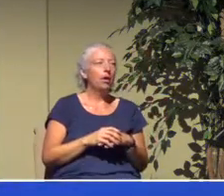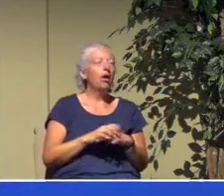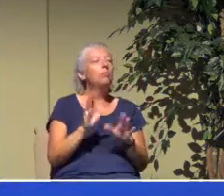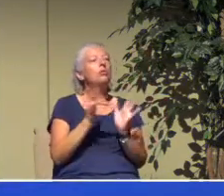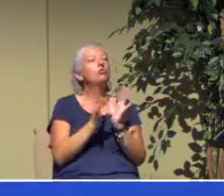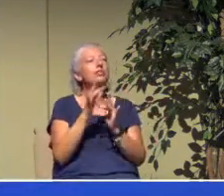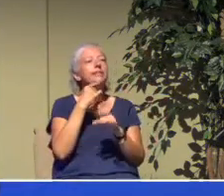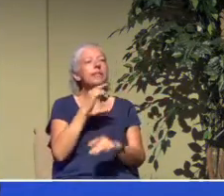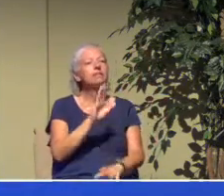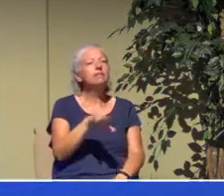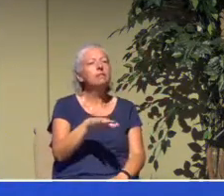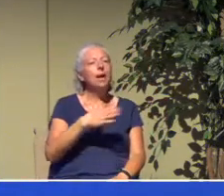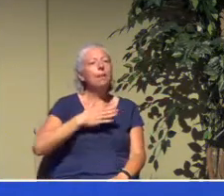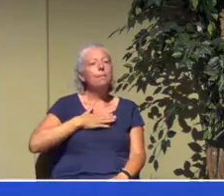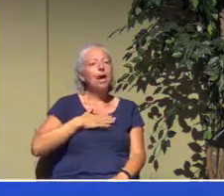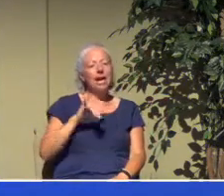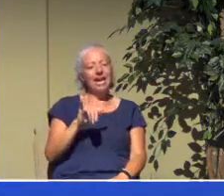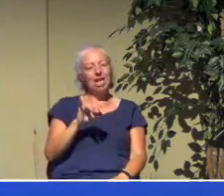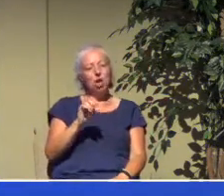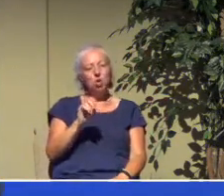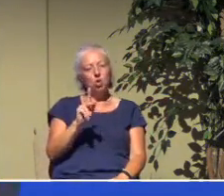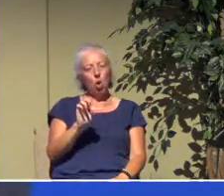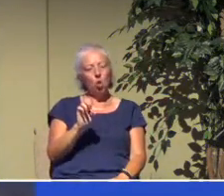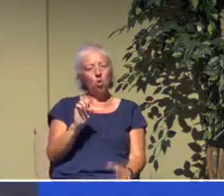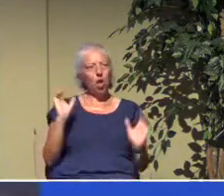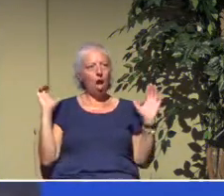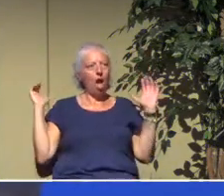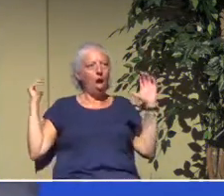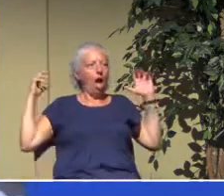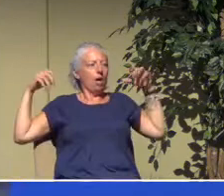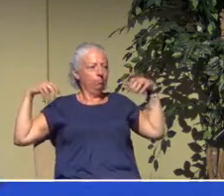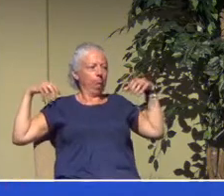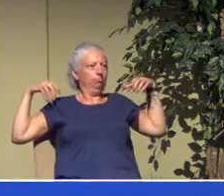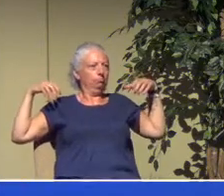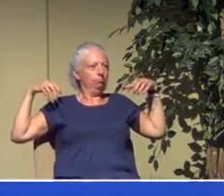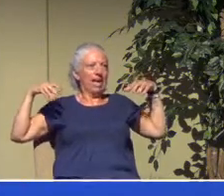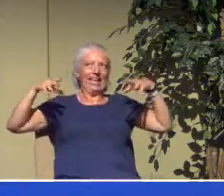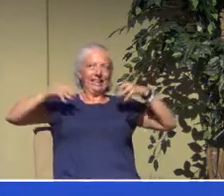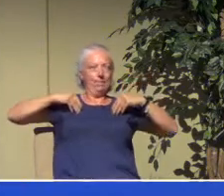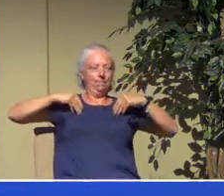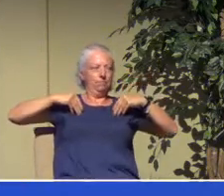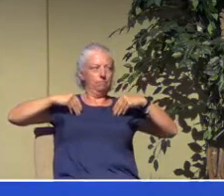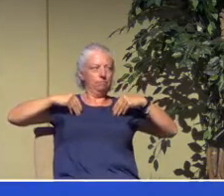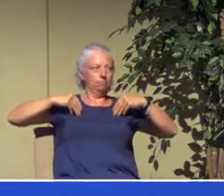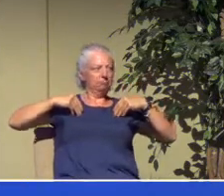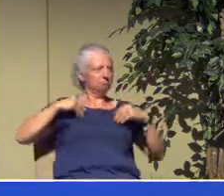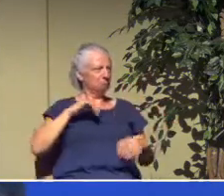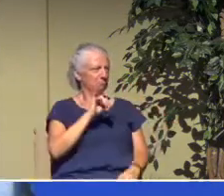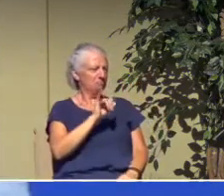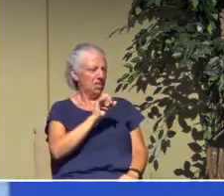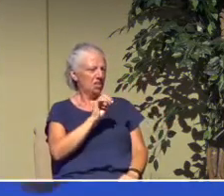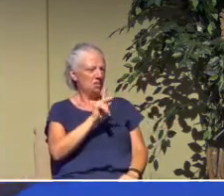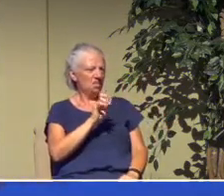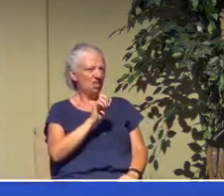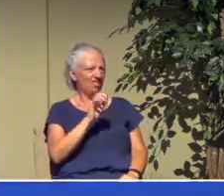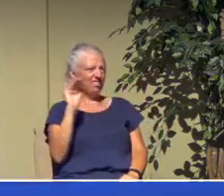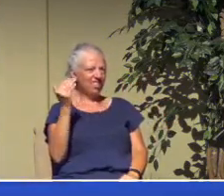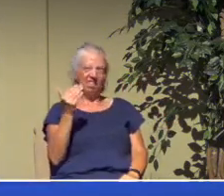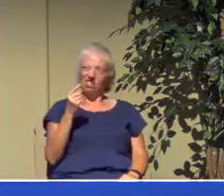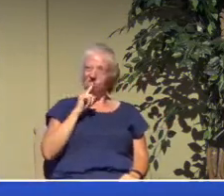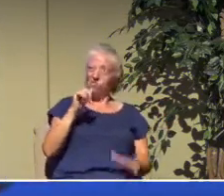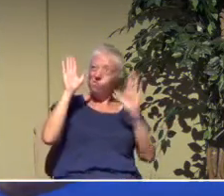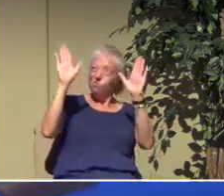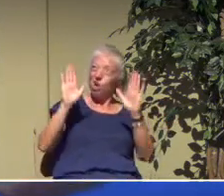Jesus says, take my yoke upon you. Now, think about it. That doesn't offhand sound like a wonderful